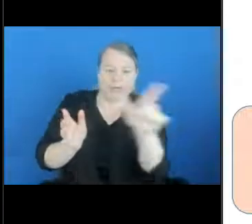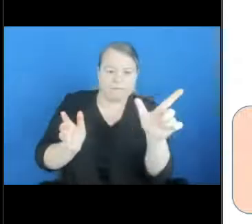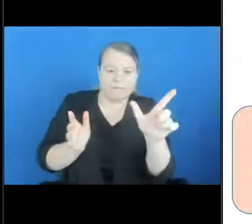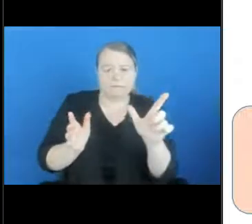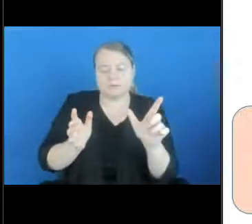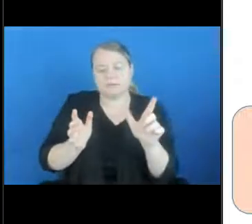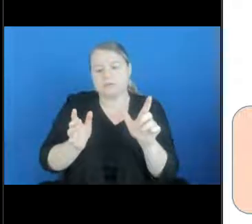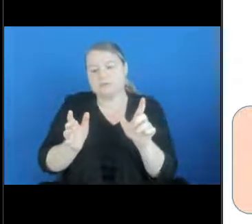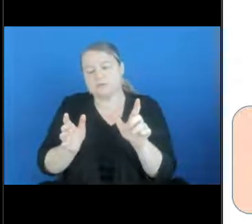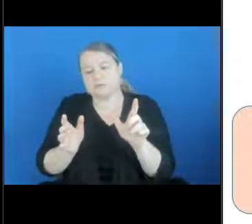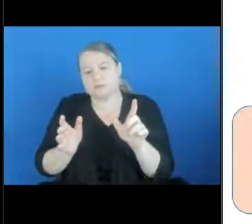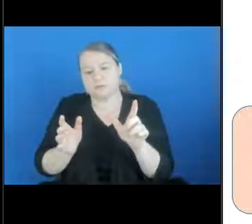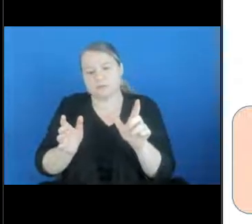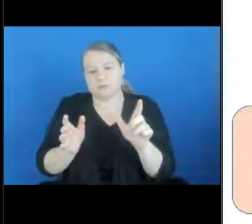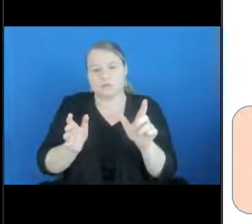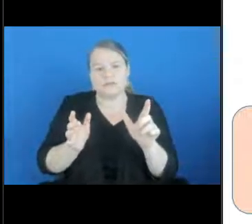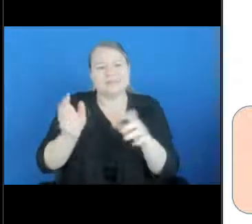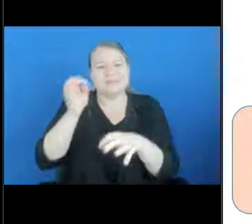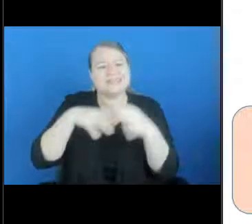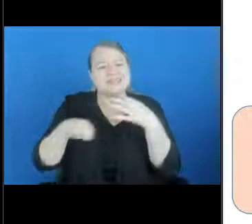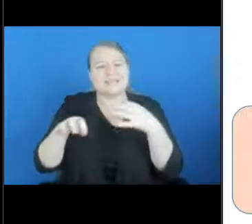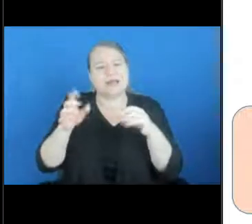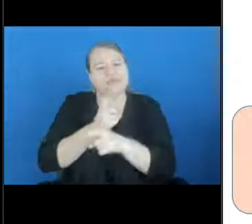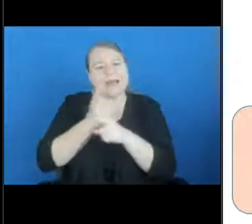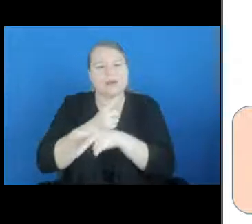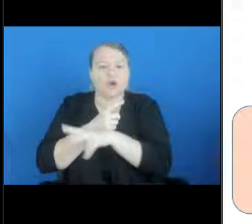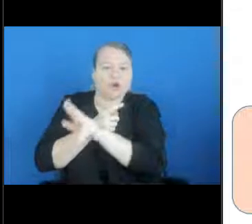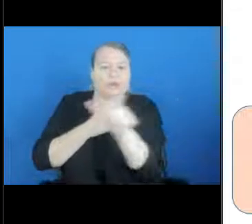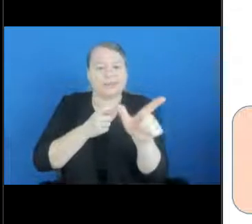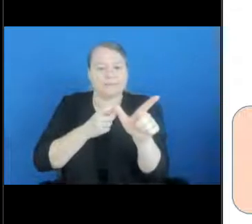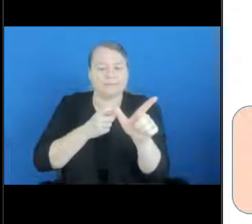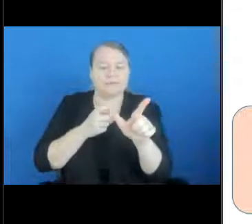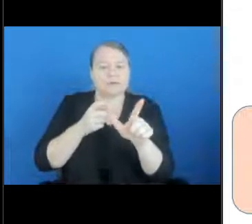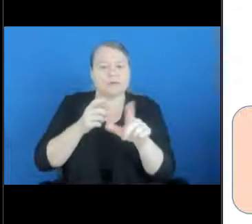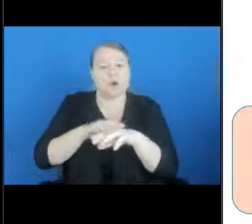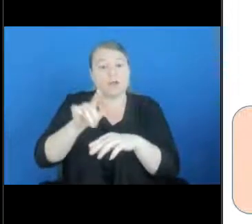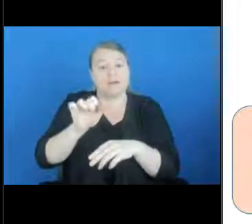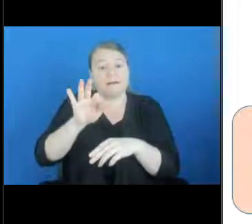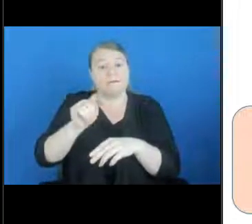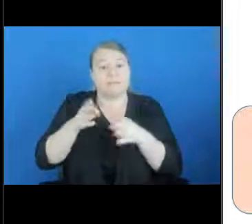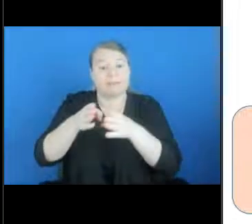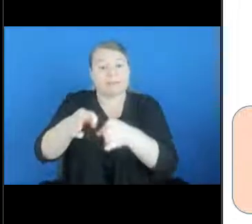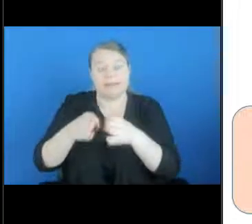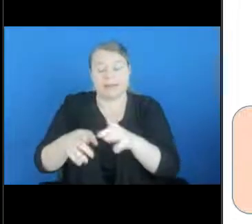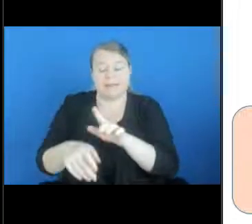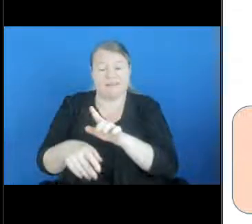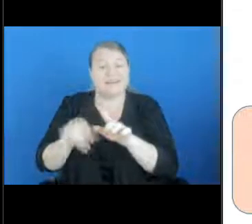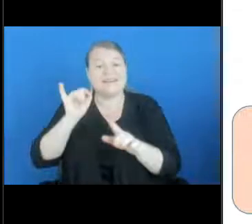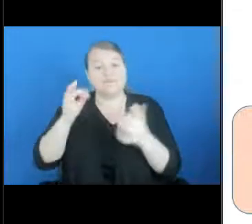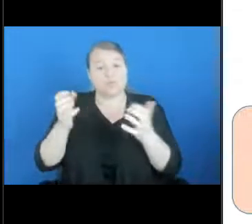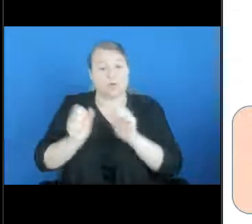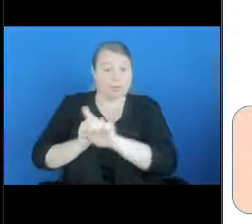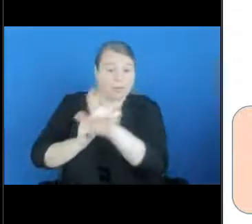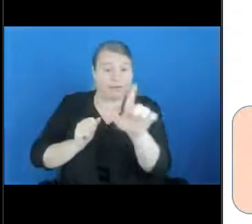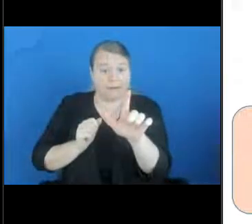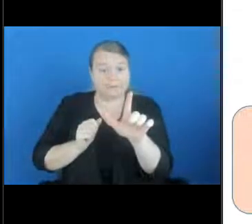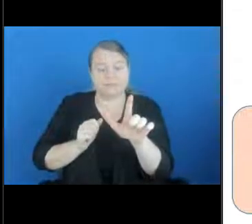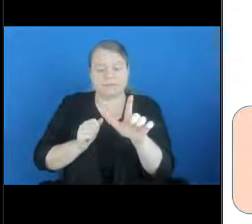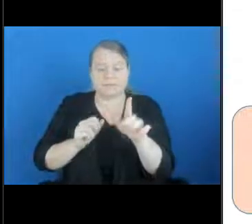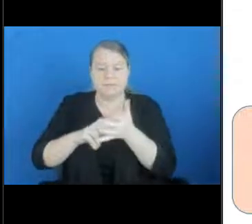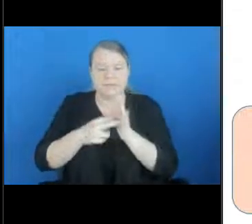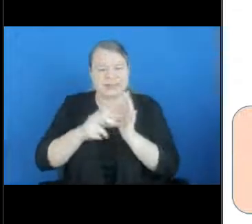intersection. Instead of a standard left turn being made from the left lane, left-turning traffic, which in this case is traffic on southbound